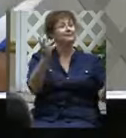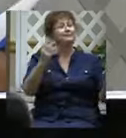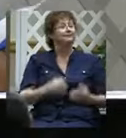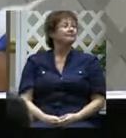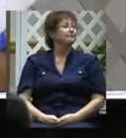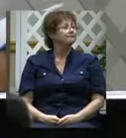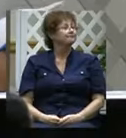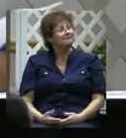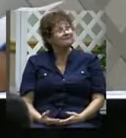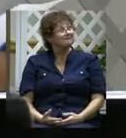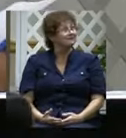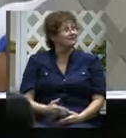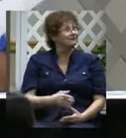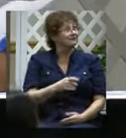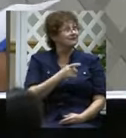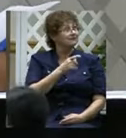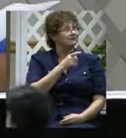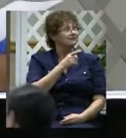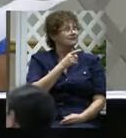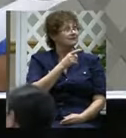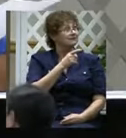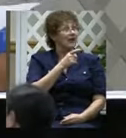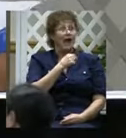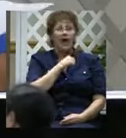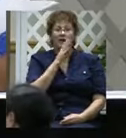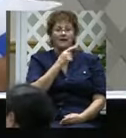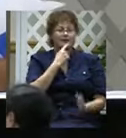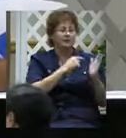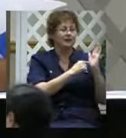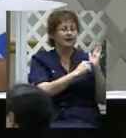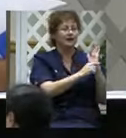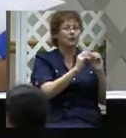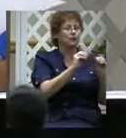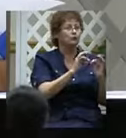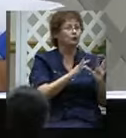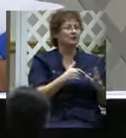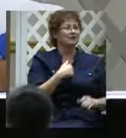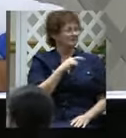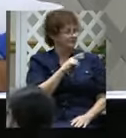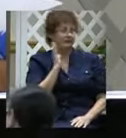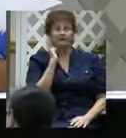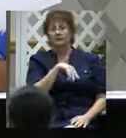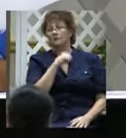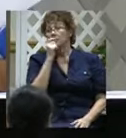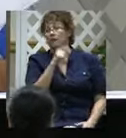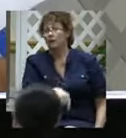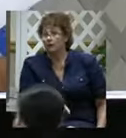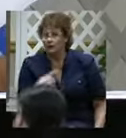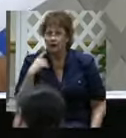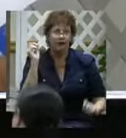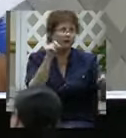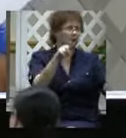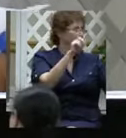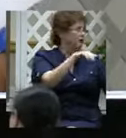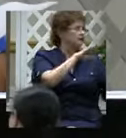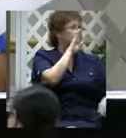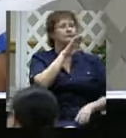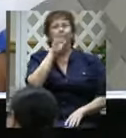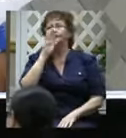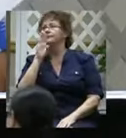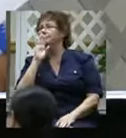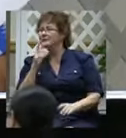tell me that if I go, there'll be interpretation services, then I probably won't go. Because I'm going to have the same issue and same problem if I show up. Who's going to help